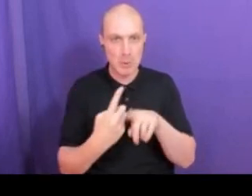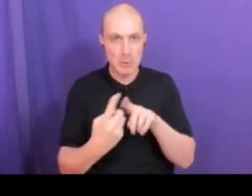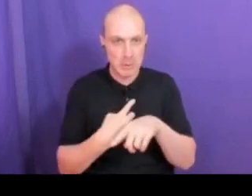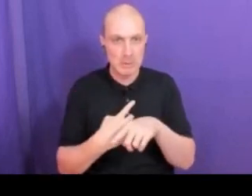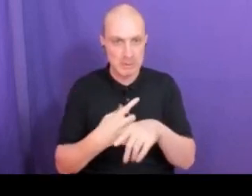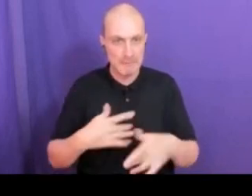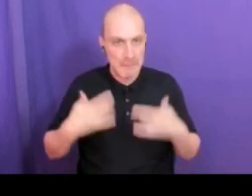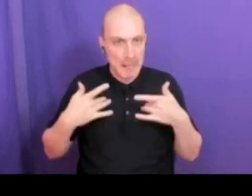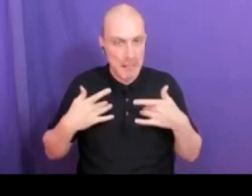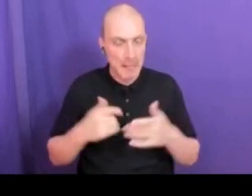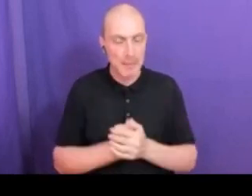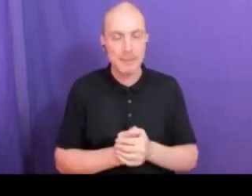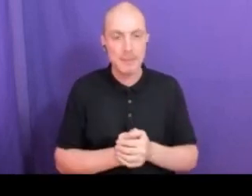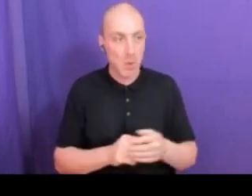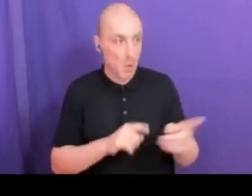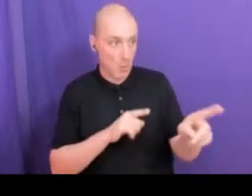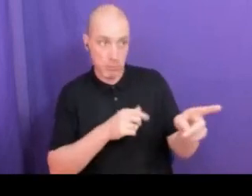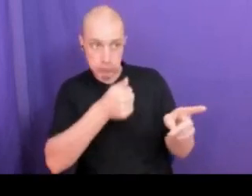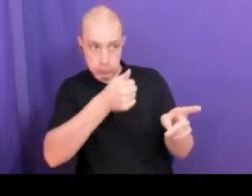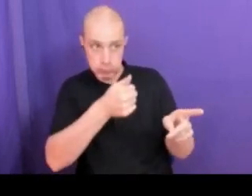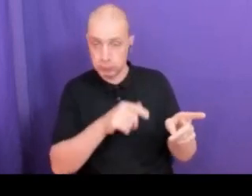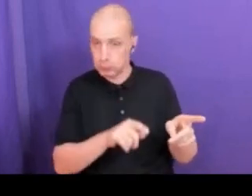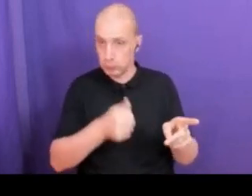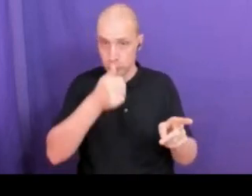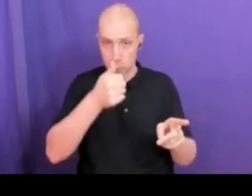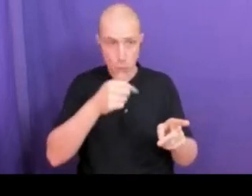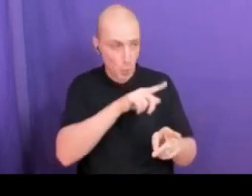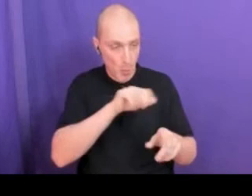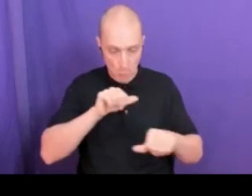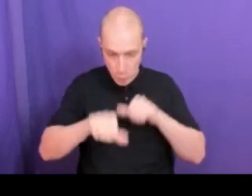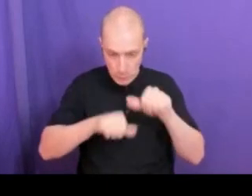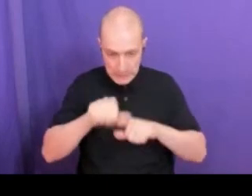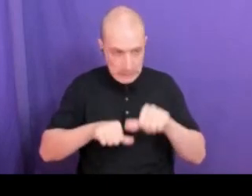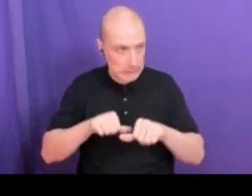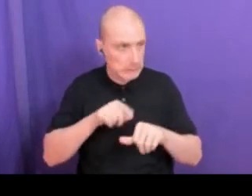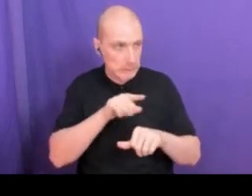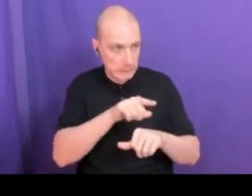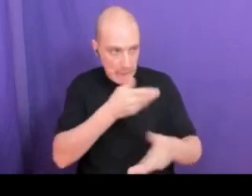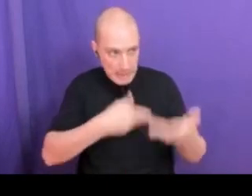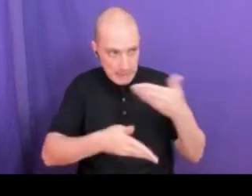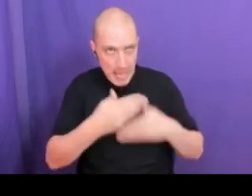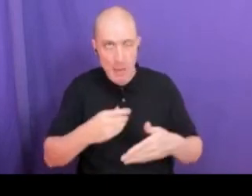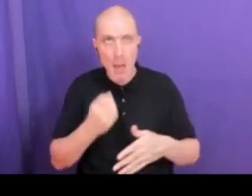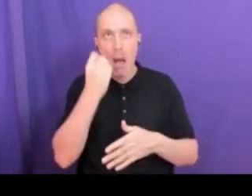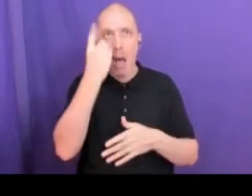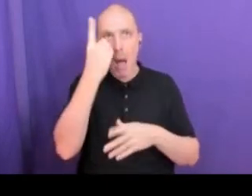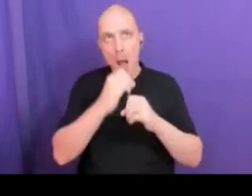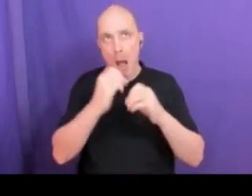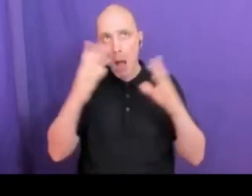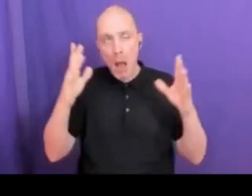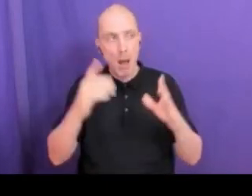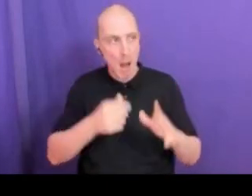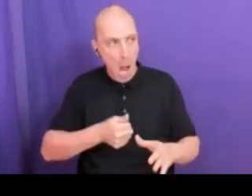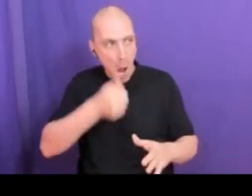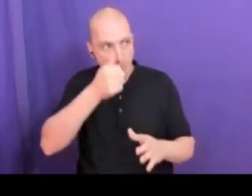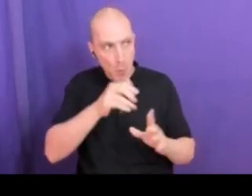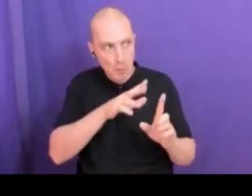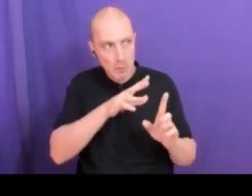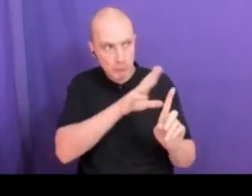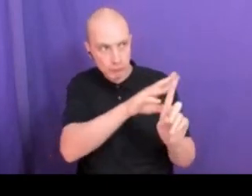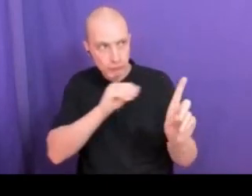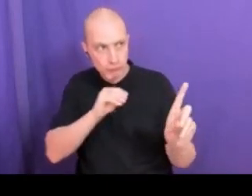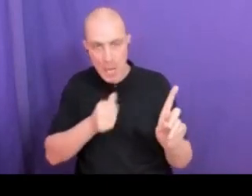You've laid out all the methodology perfectly there, and we look forward to seeing the results and what we can tease out of that. Another question just come through here now from